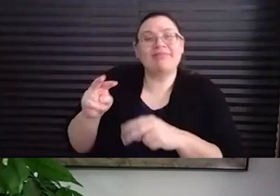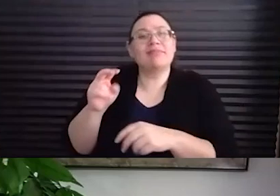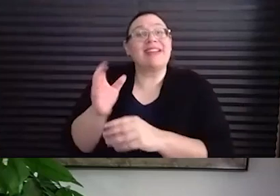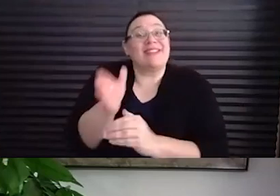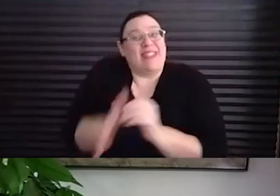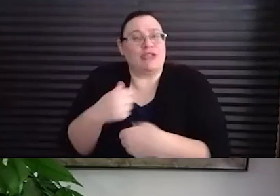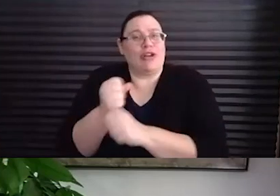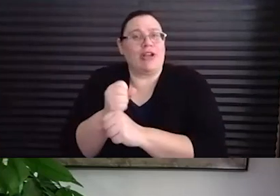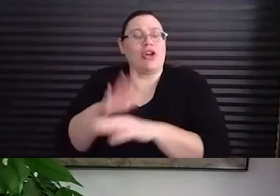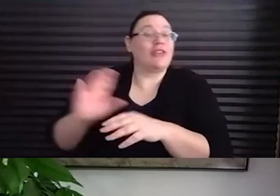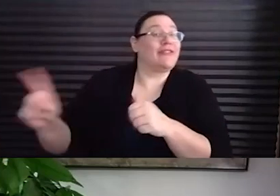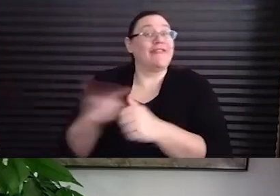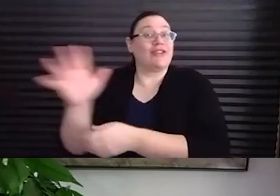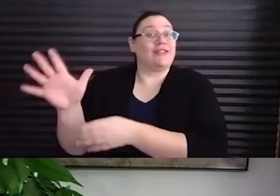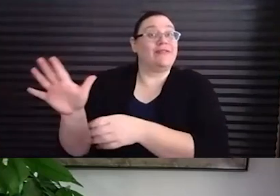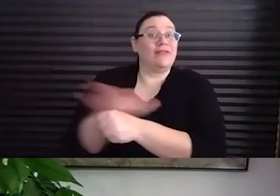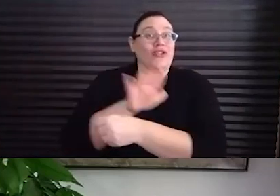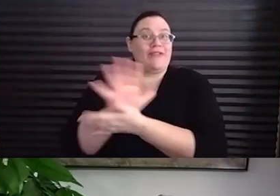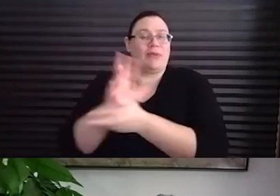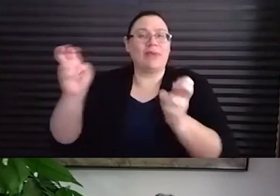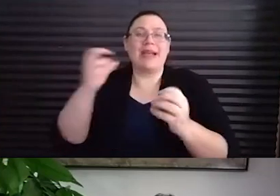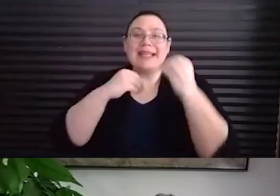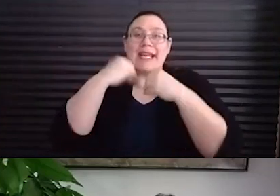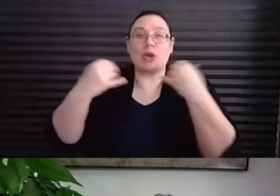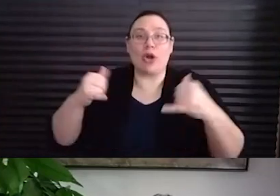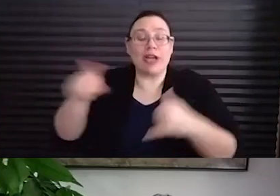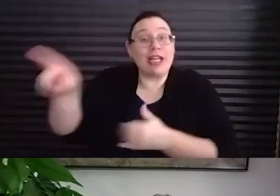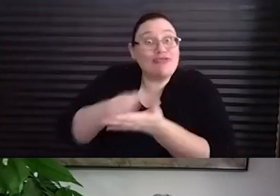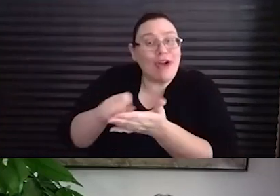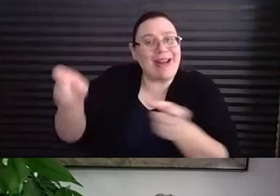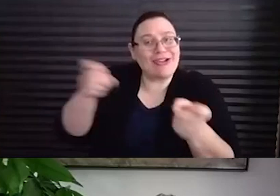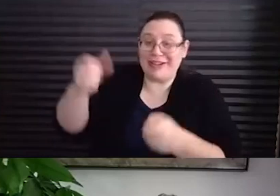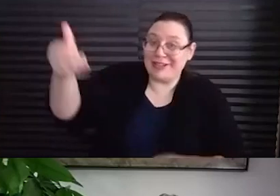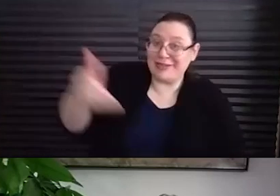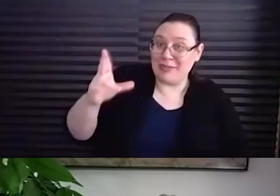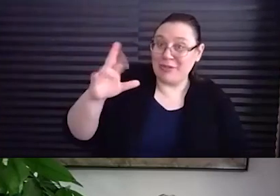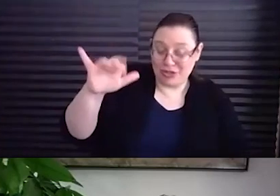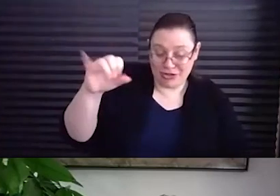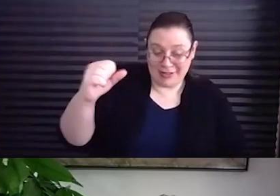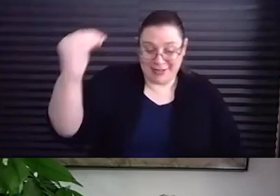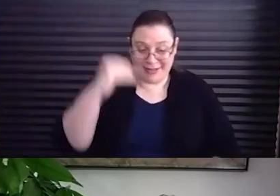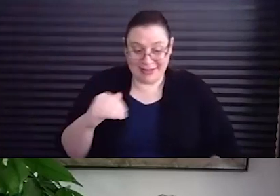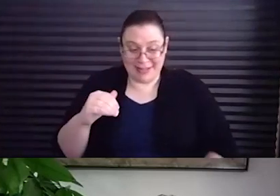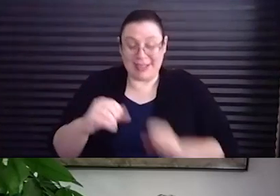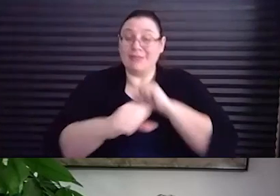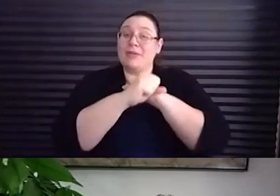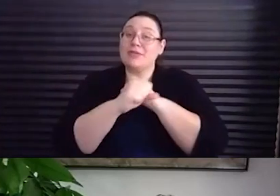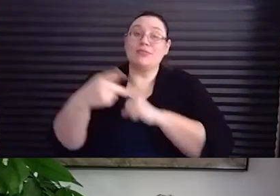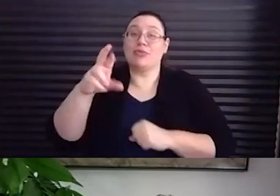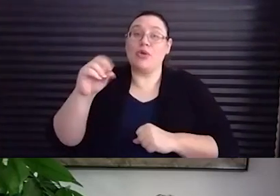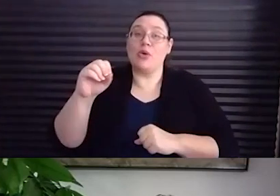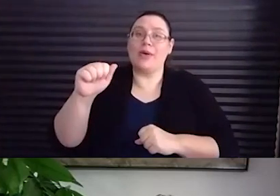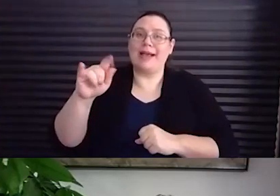post-production on his very first feature film, Dinner Party, which he wrote and directed. Welcome, Chris. Publicized as a proactive force